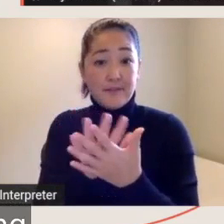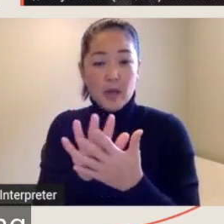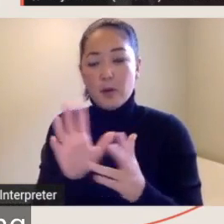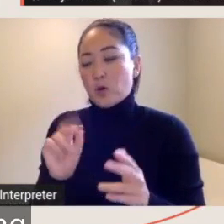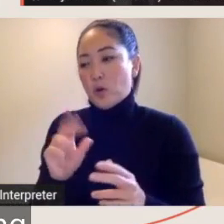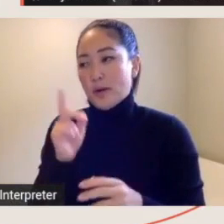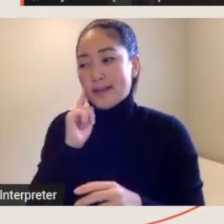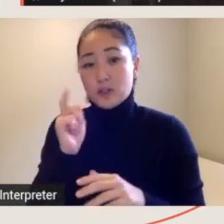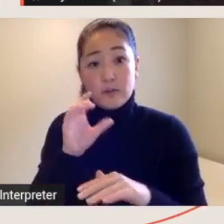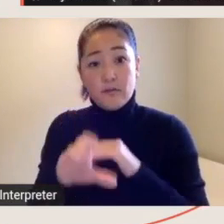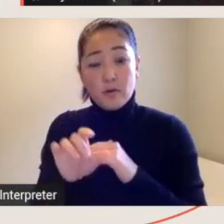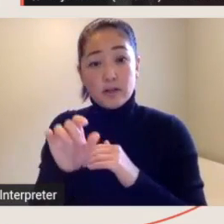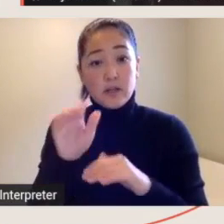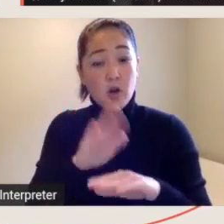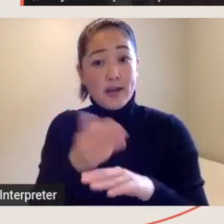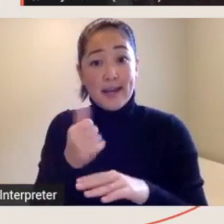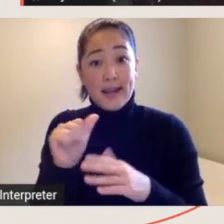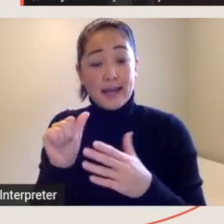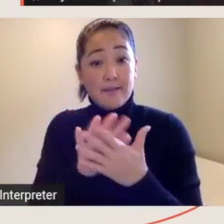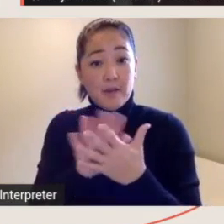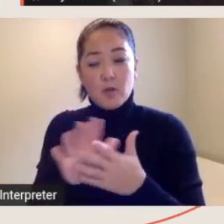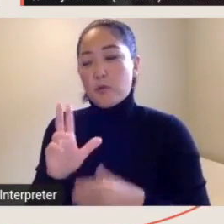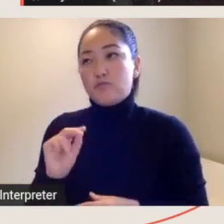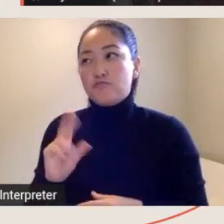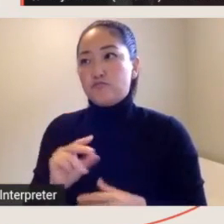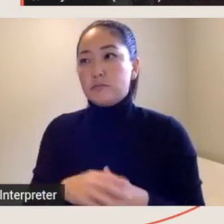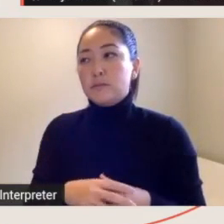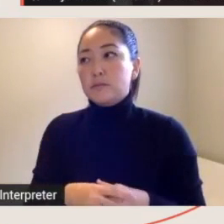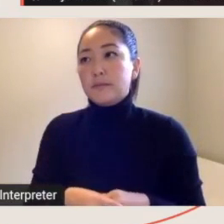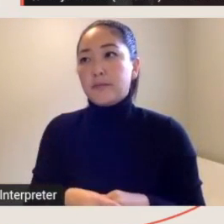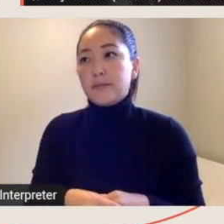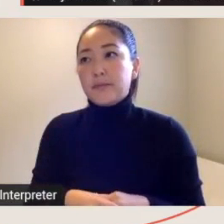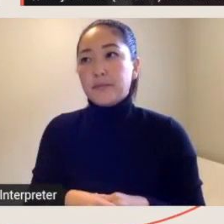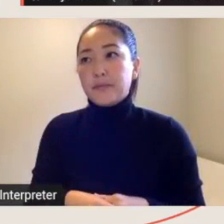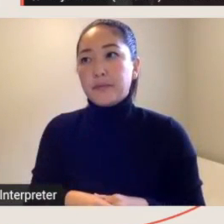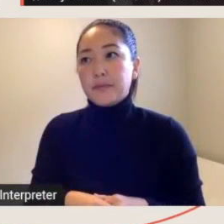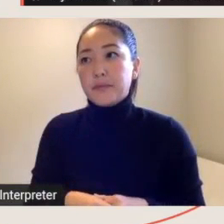should be forced on a film. In our case,